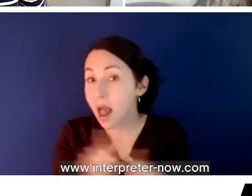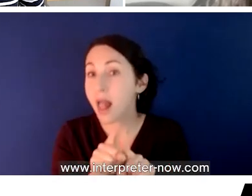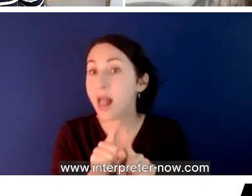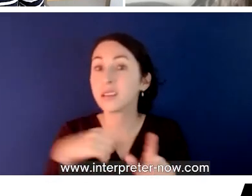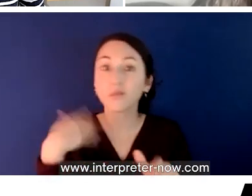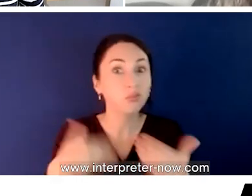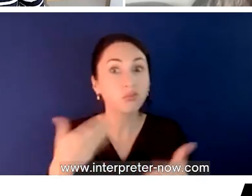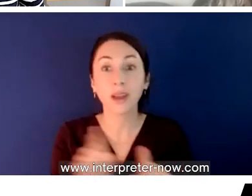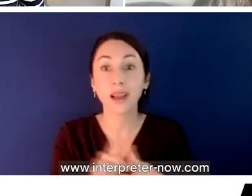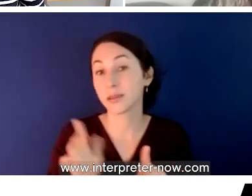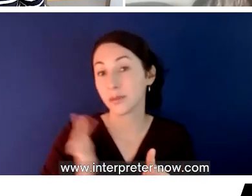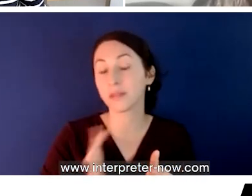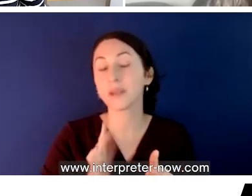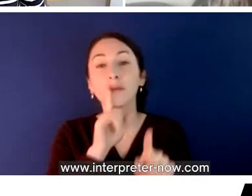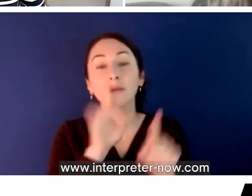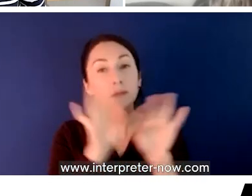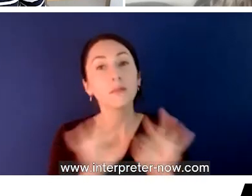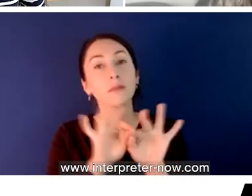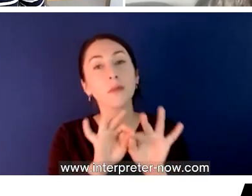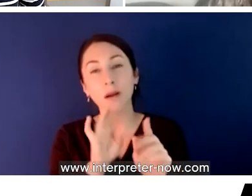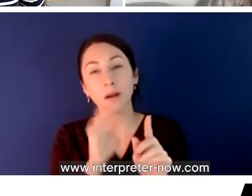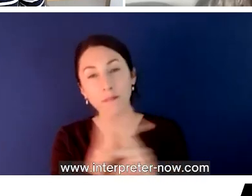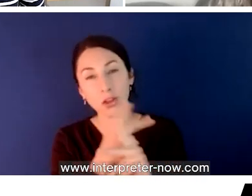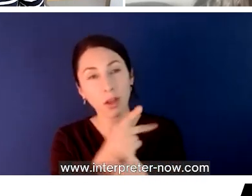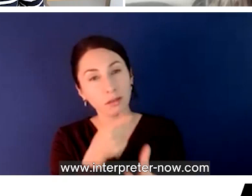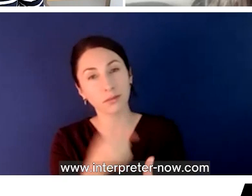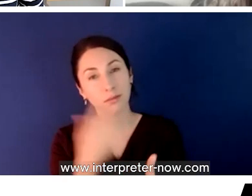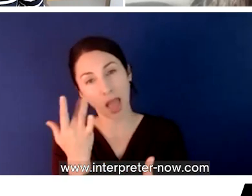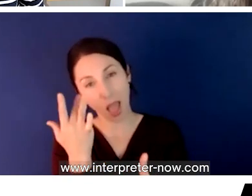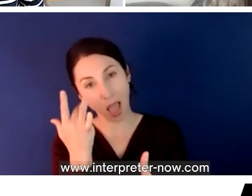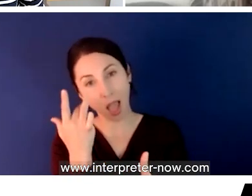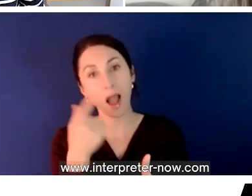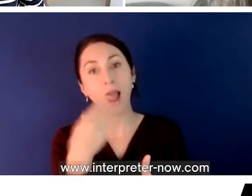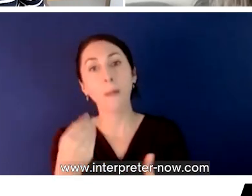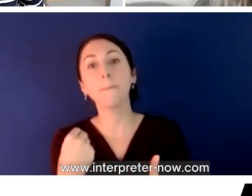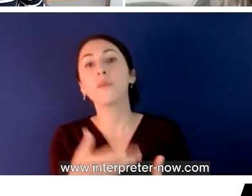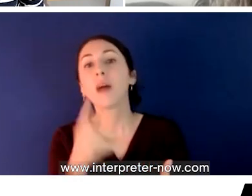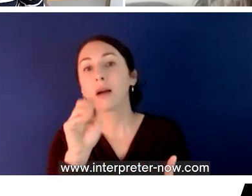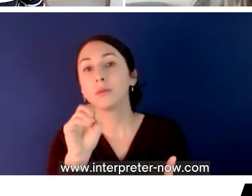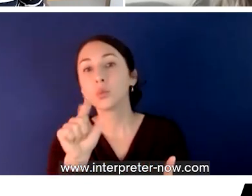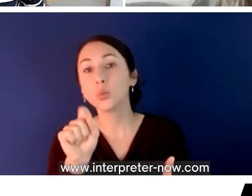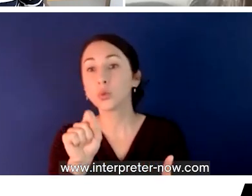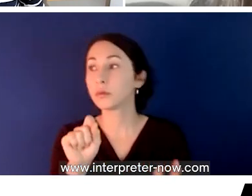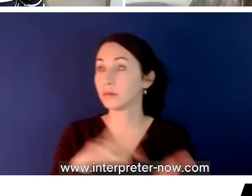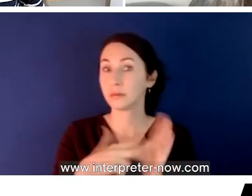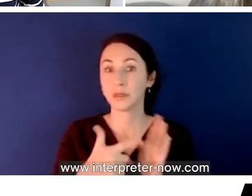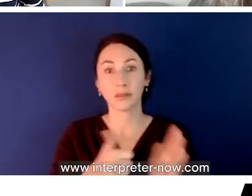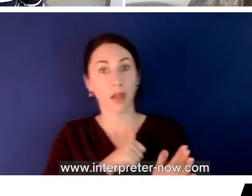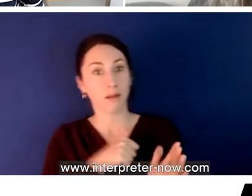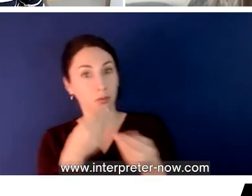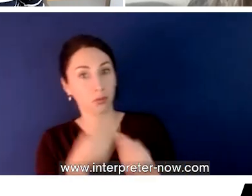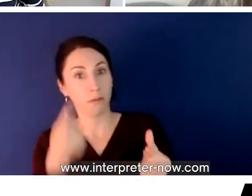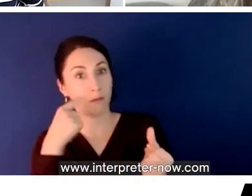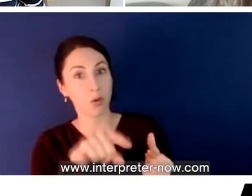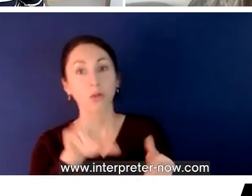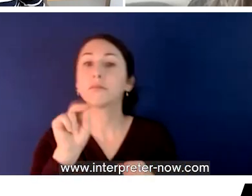the root cause of it and provide them with the tools, right? You don't have to be the one that deals with it, right? You don't be the one that solves it, but like providing an